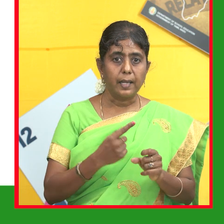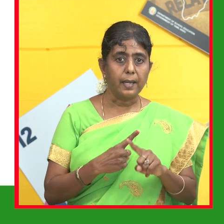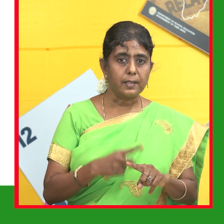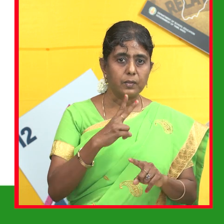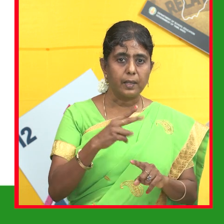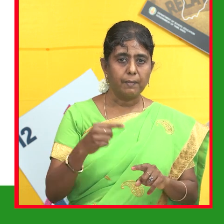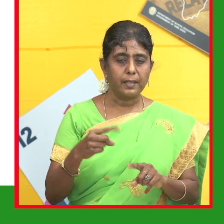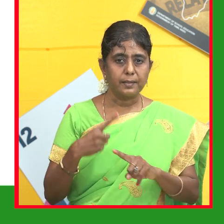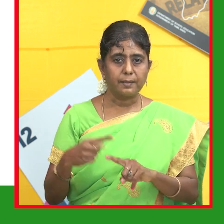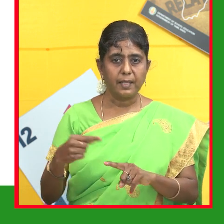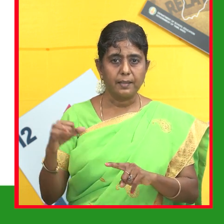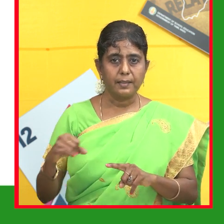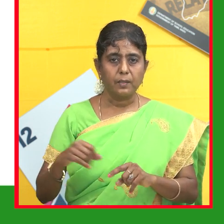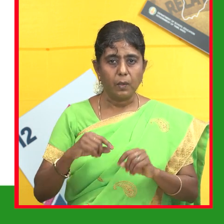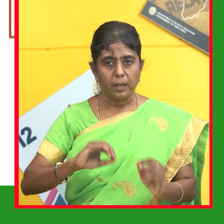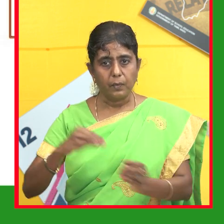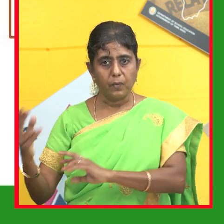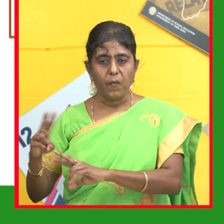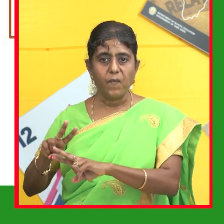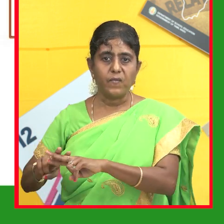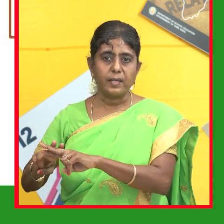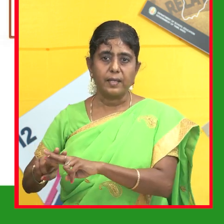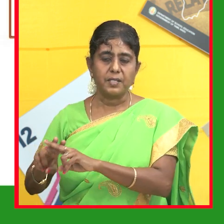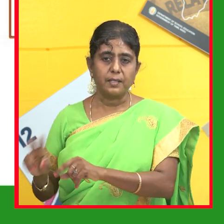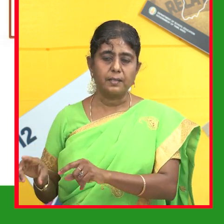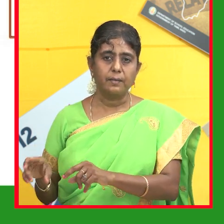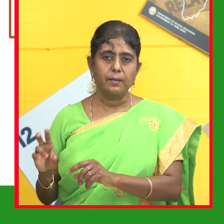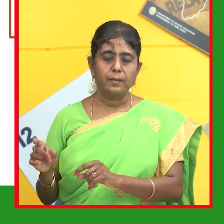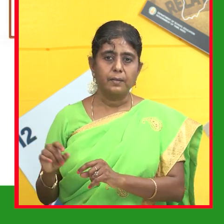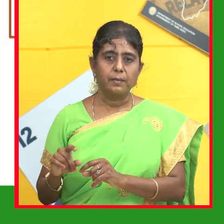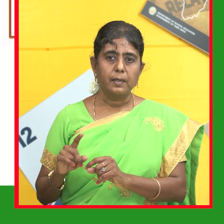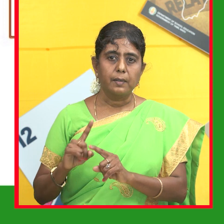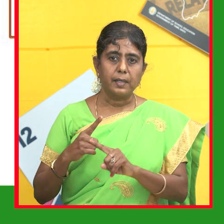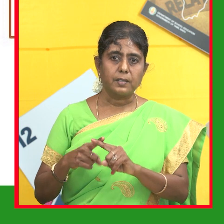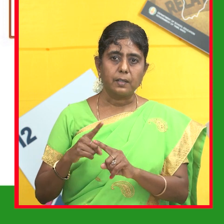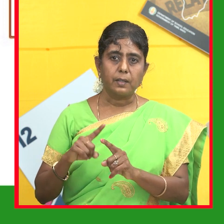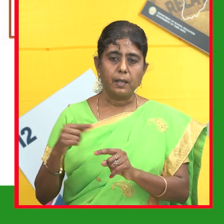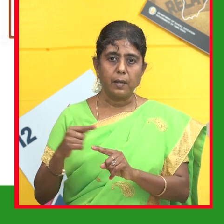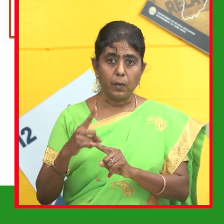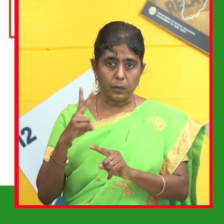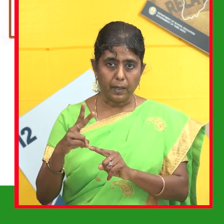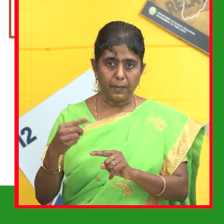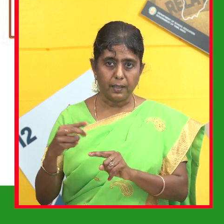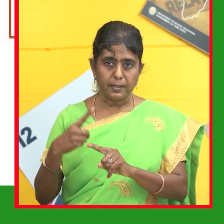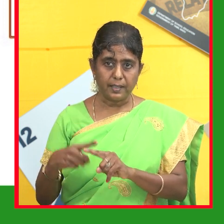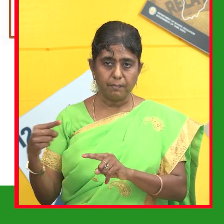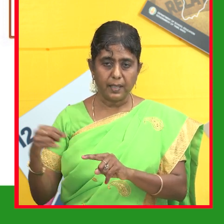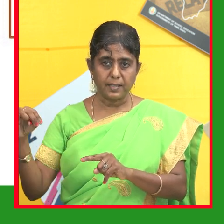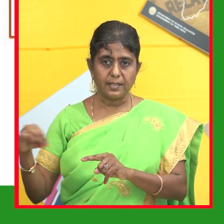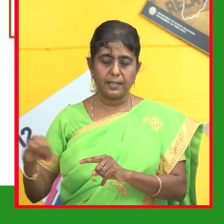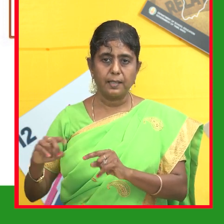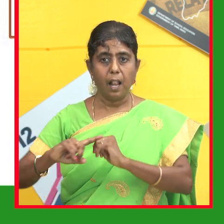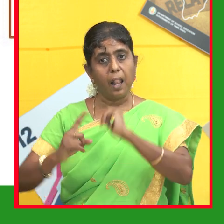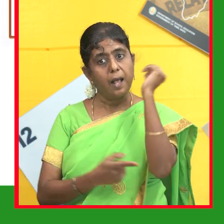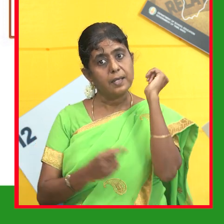have to do the factorization. So that we will do it, that x square minus x minus 6 is